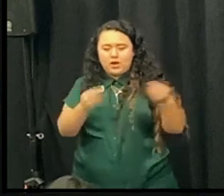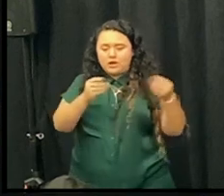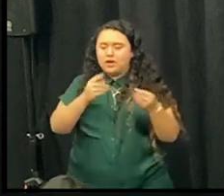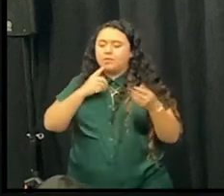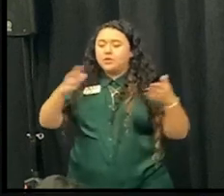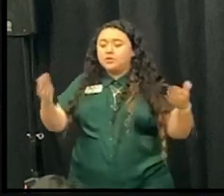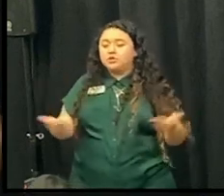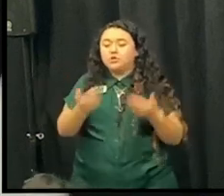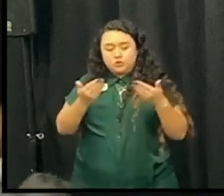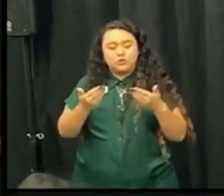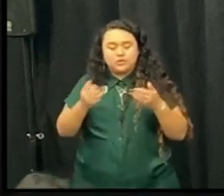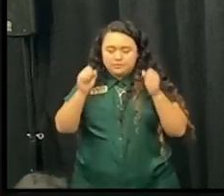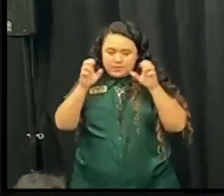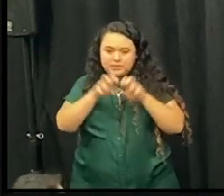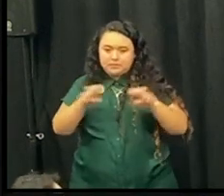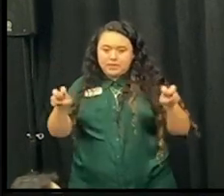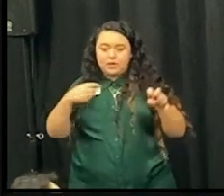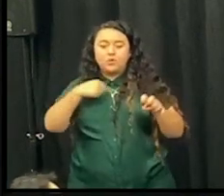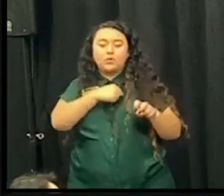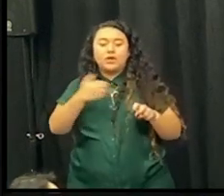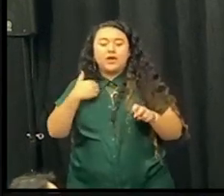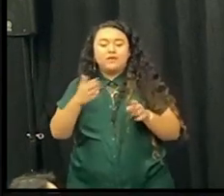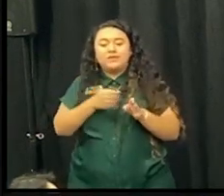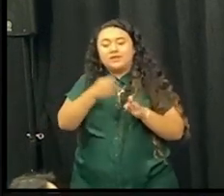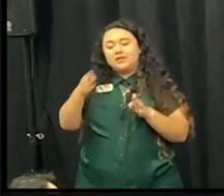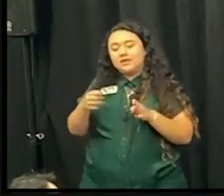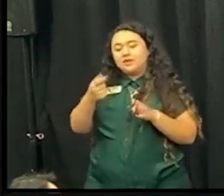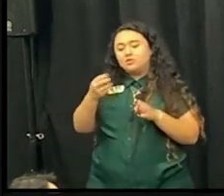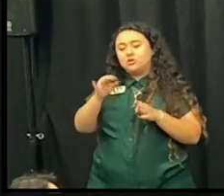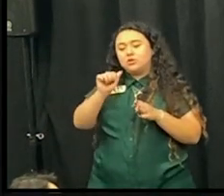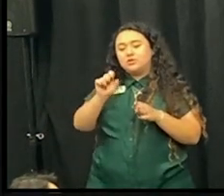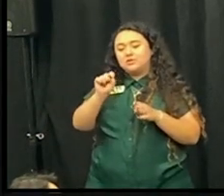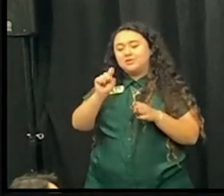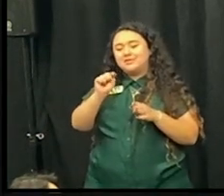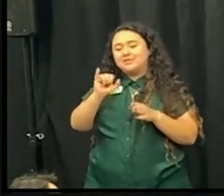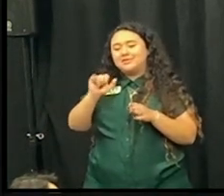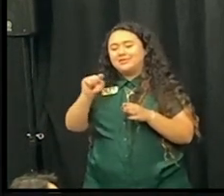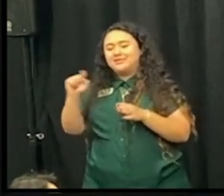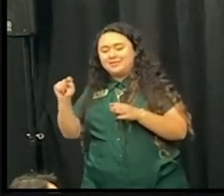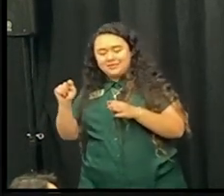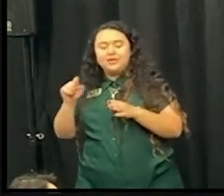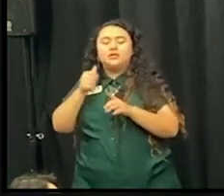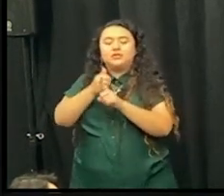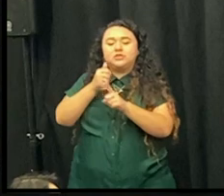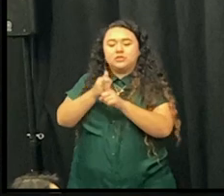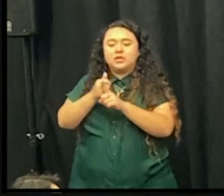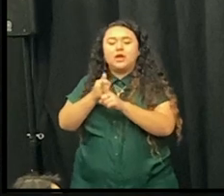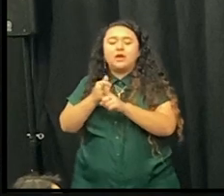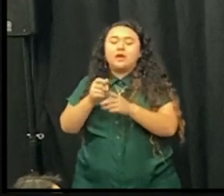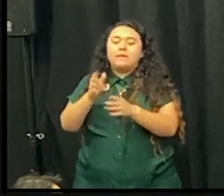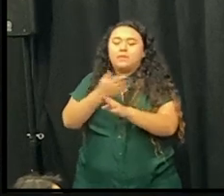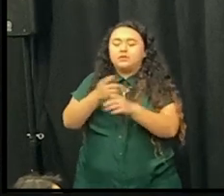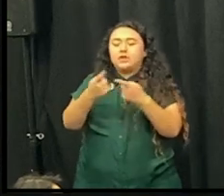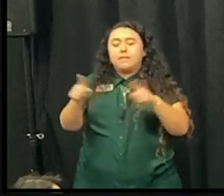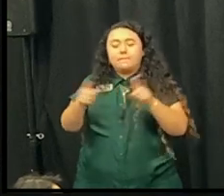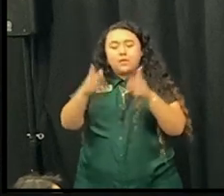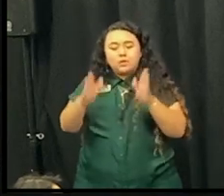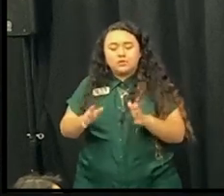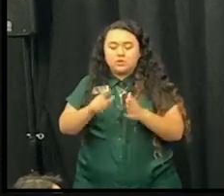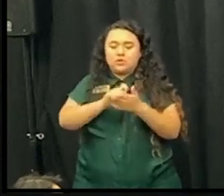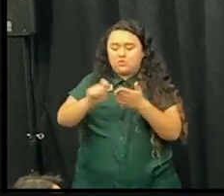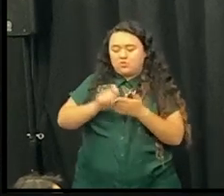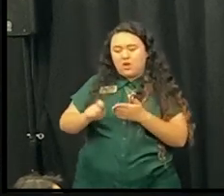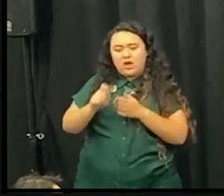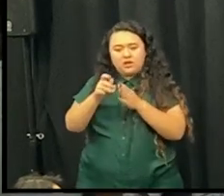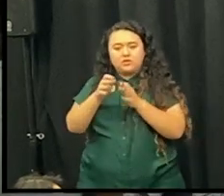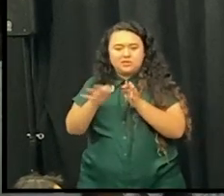today. We have next to me Georgia Stitt, who is a composer, lyricist, and music director, and the founder